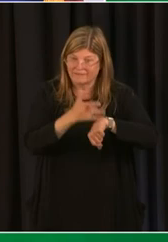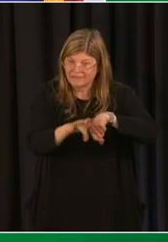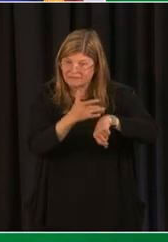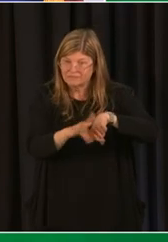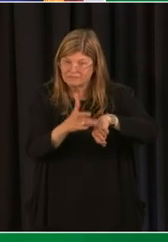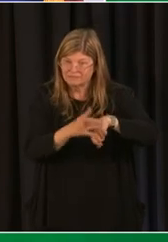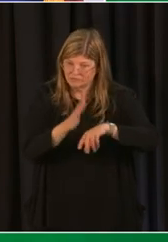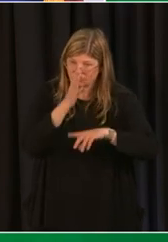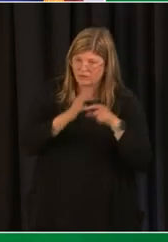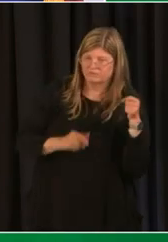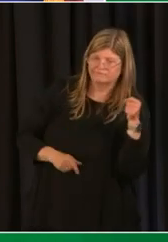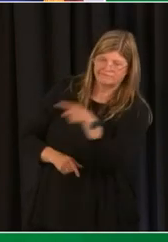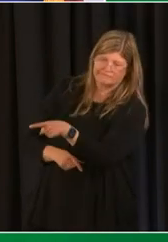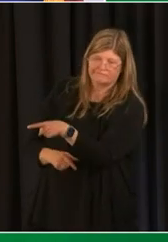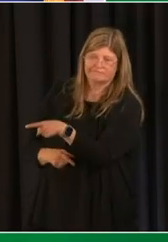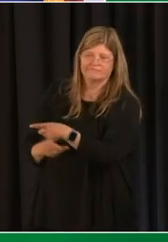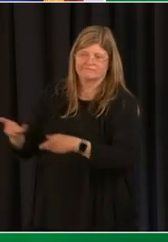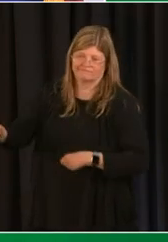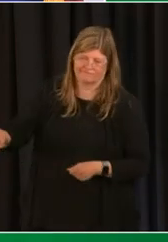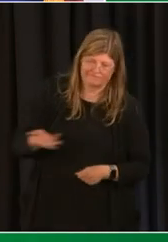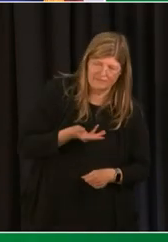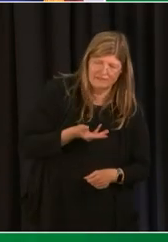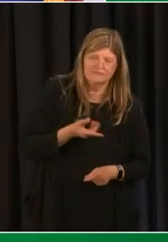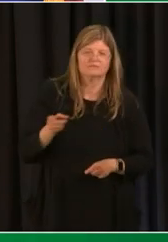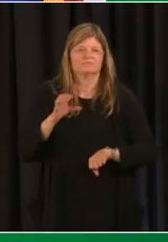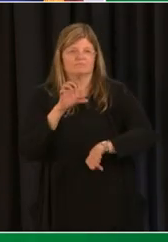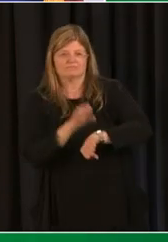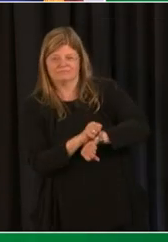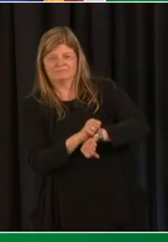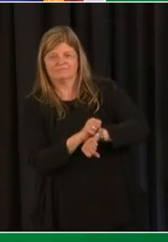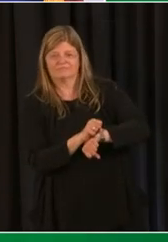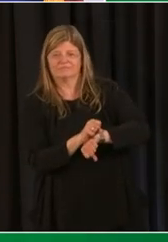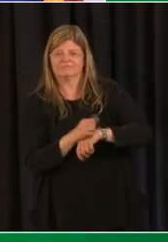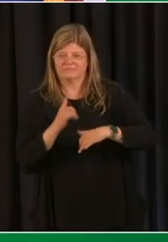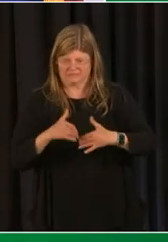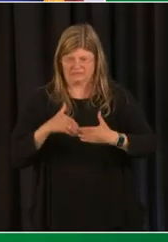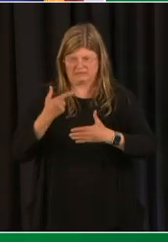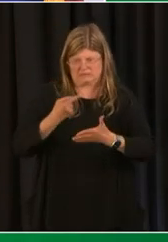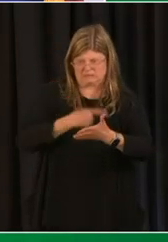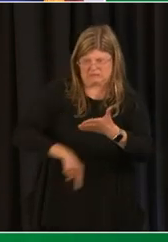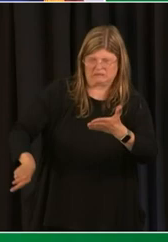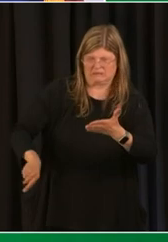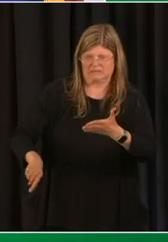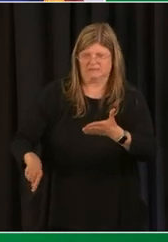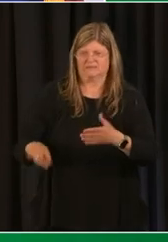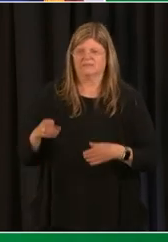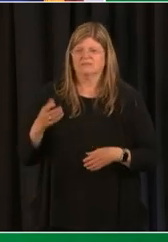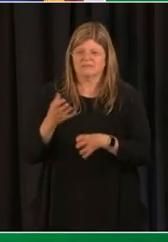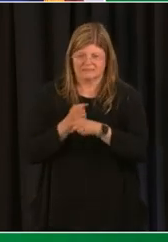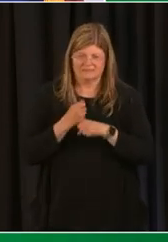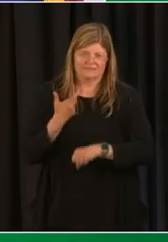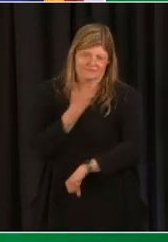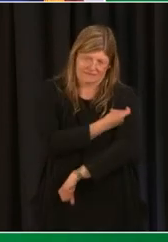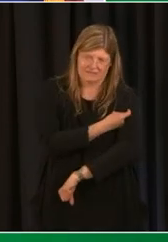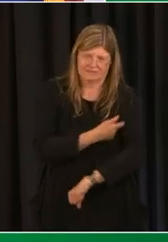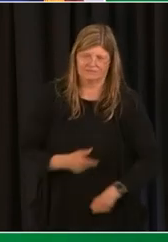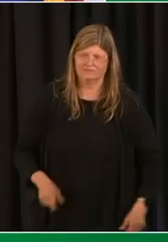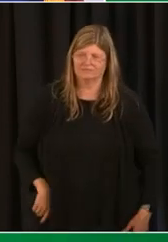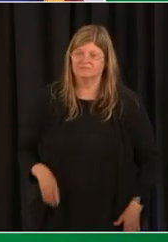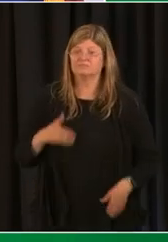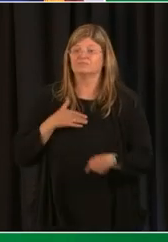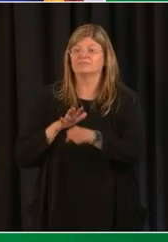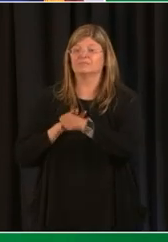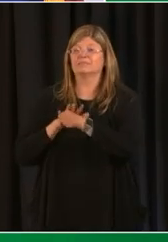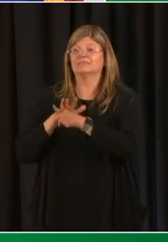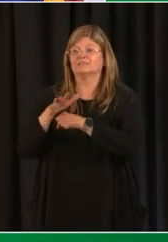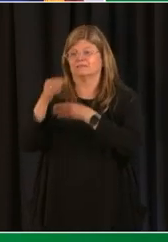we'll make sure we send you an invitation so that you can make an appointment for that next week to get the vaccine. And we've got plenty